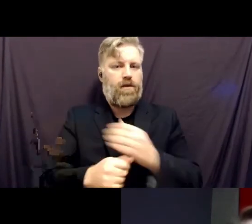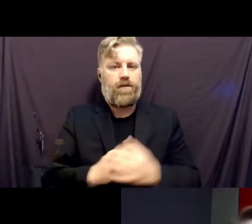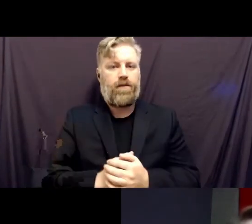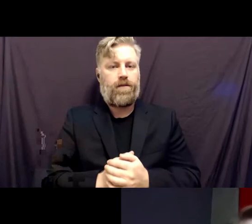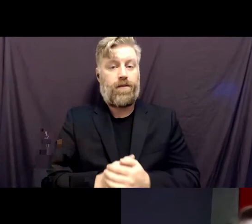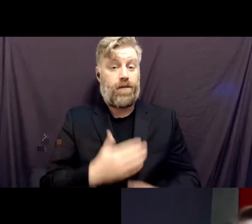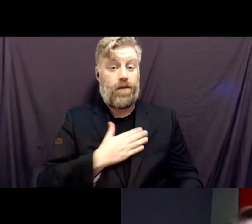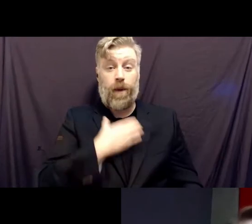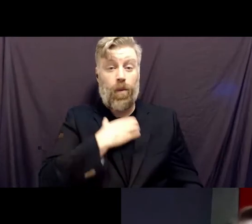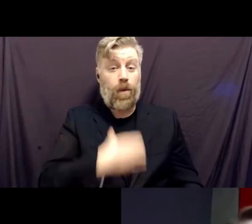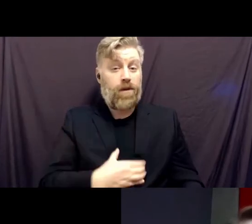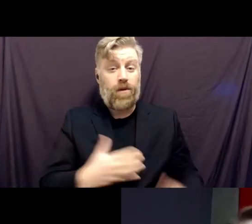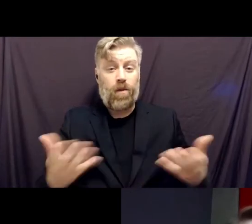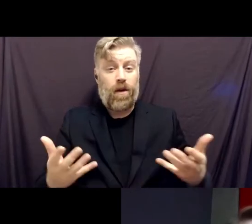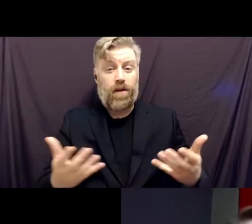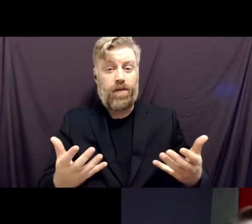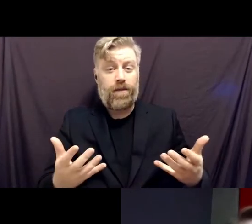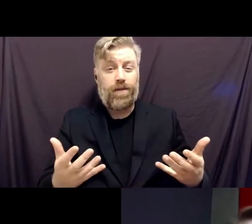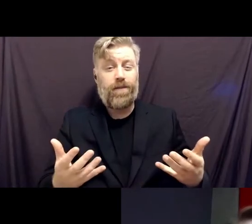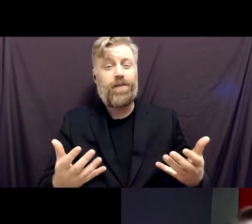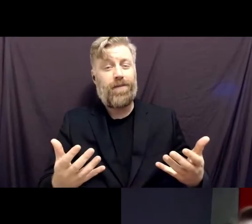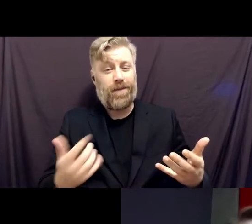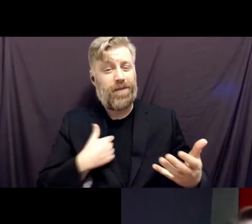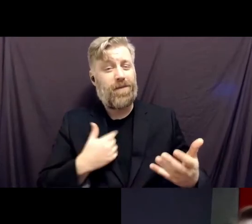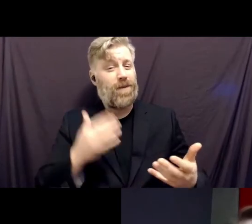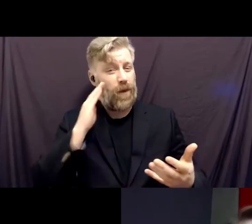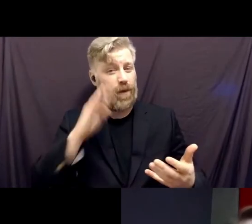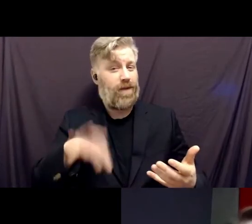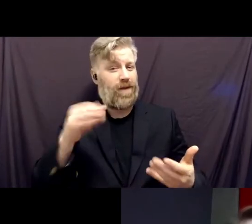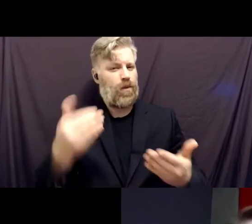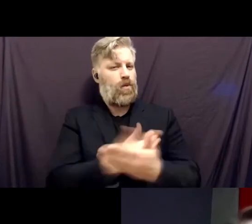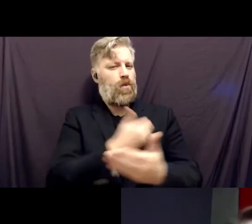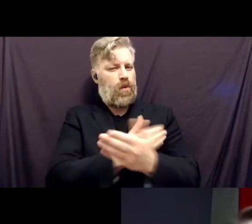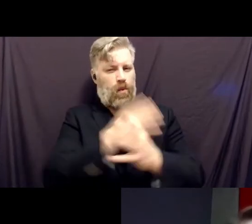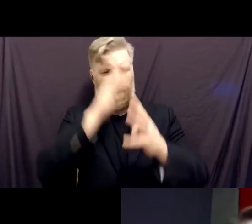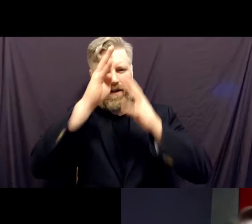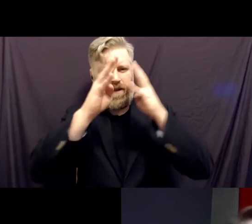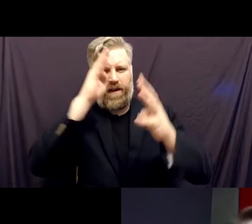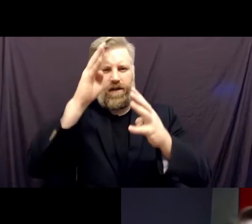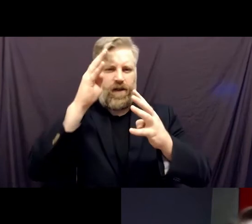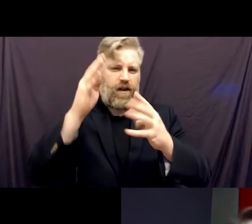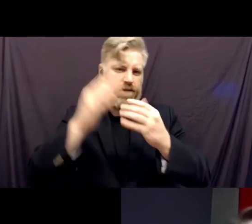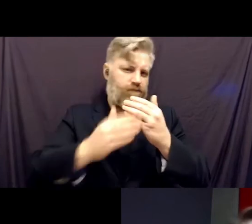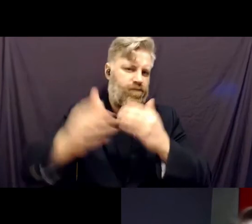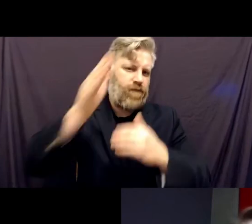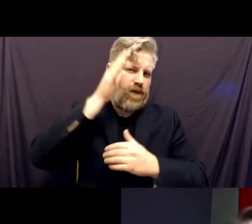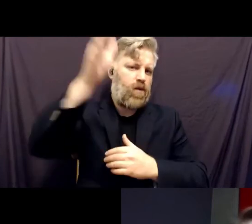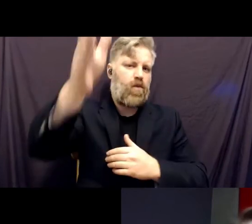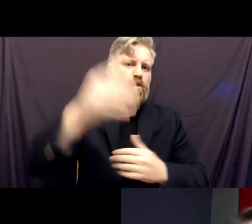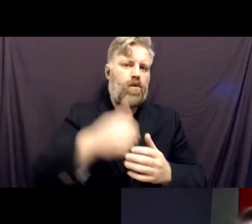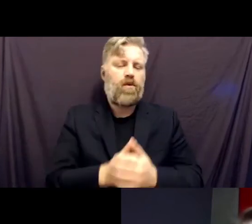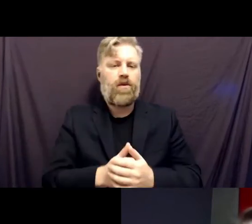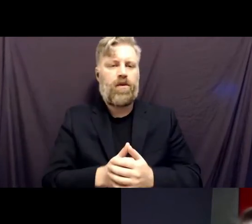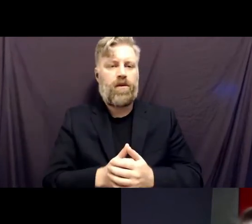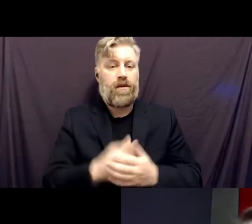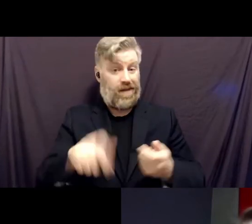is that we will find new innovations also in the future, especially in times